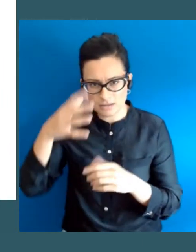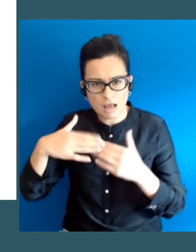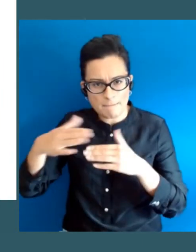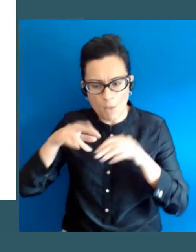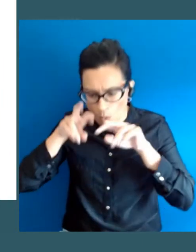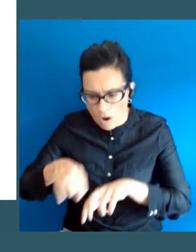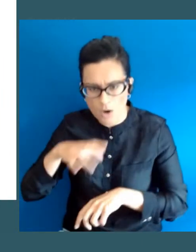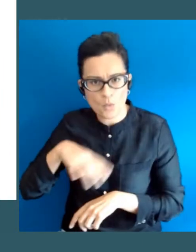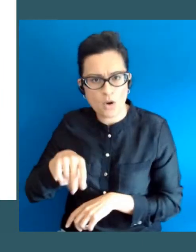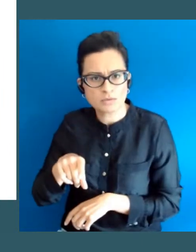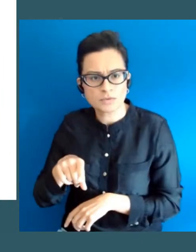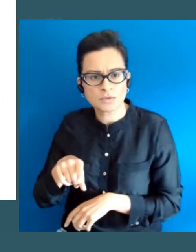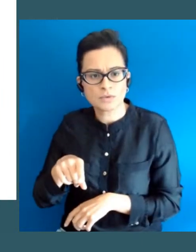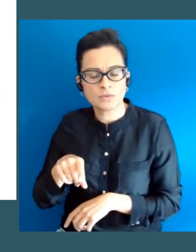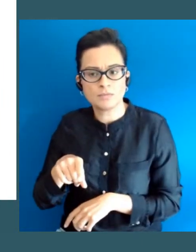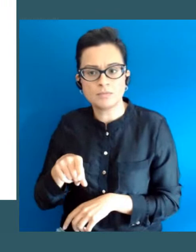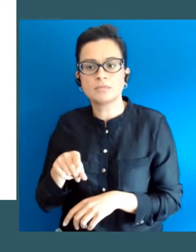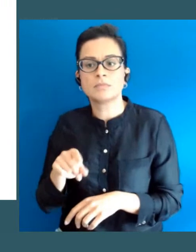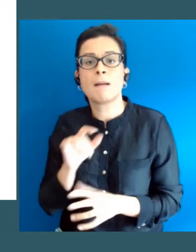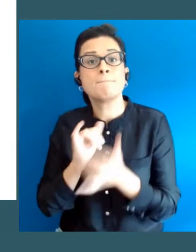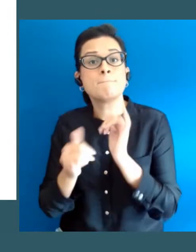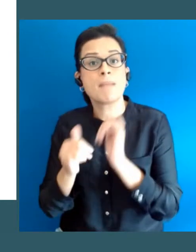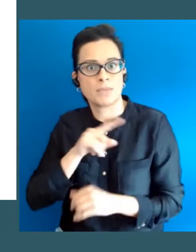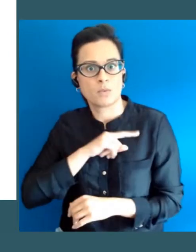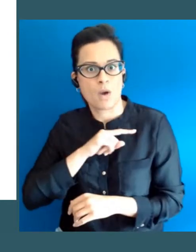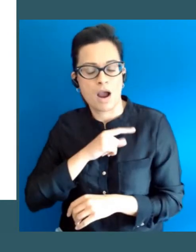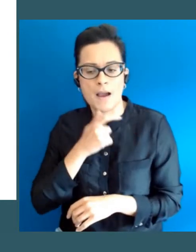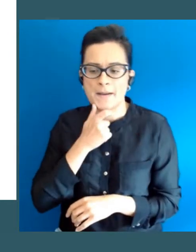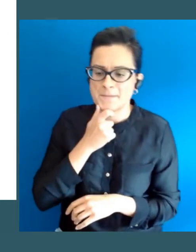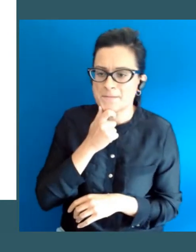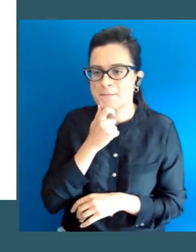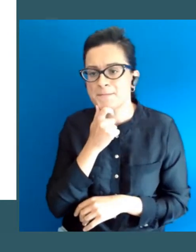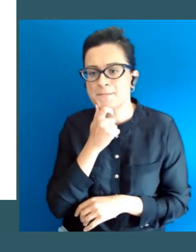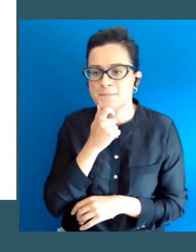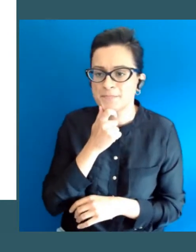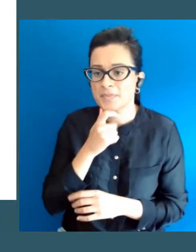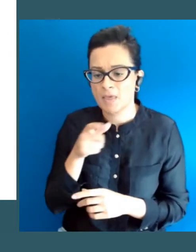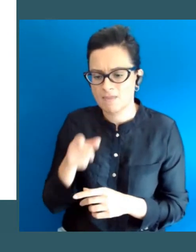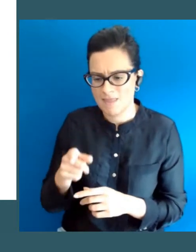And it may be because we want to lobby for change